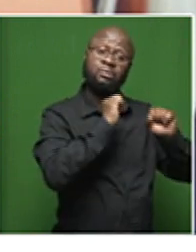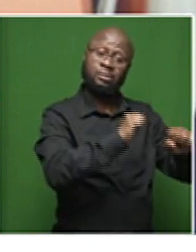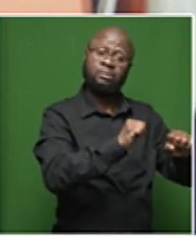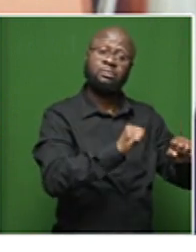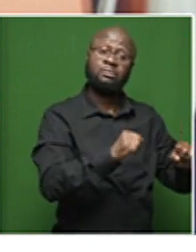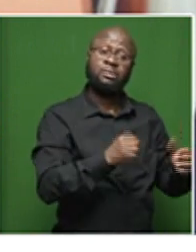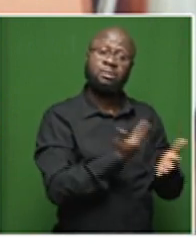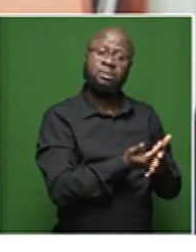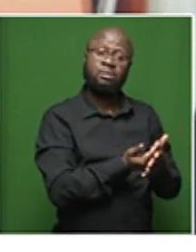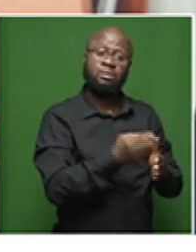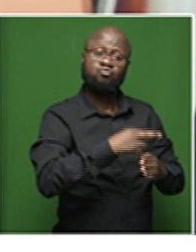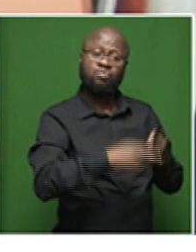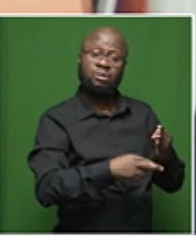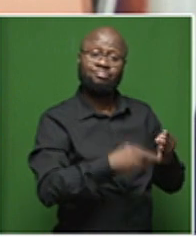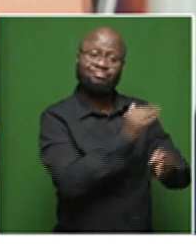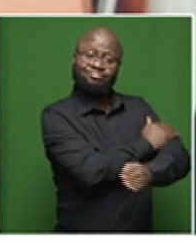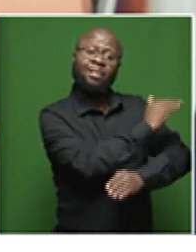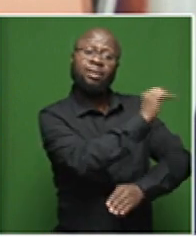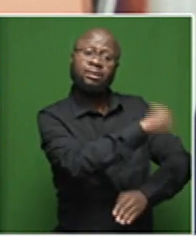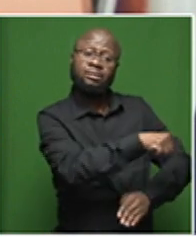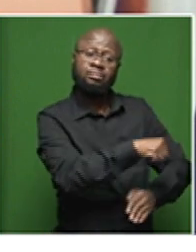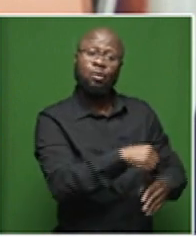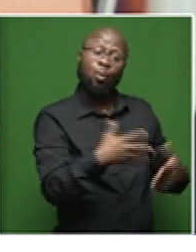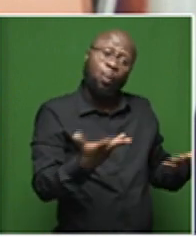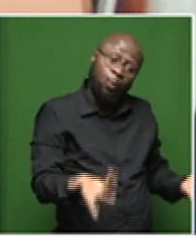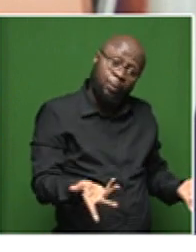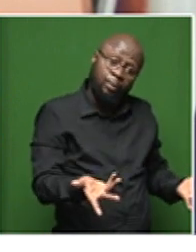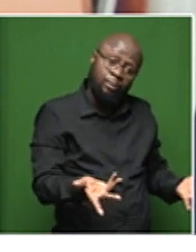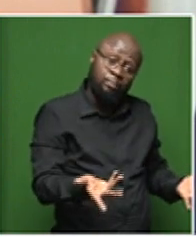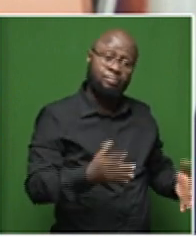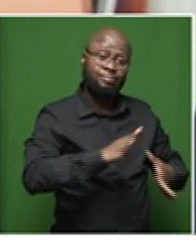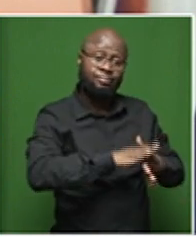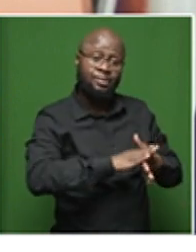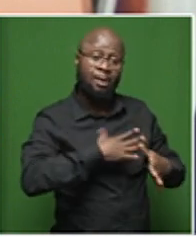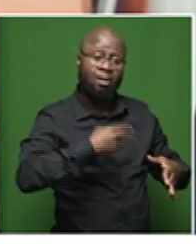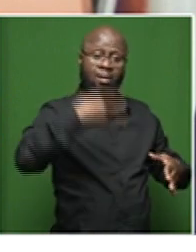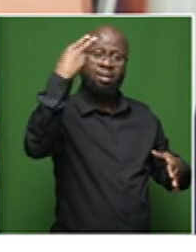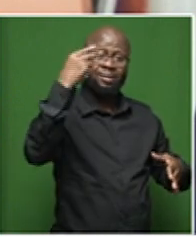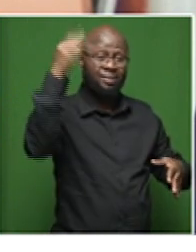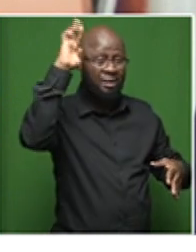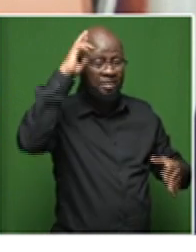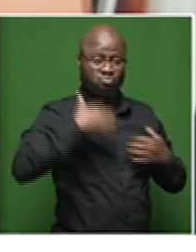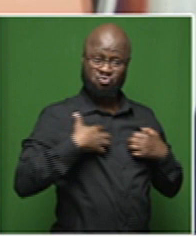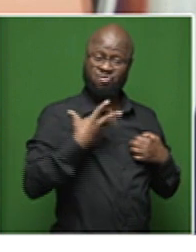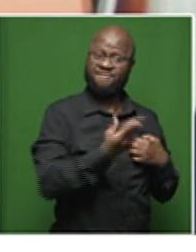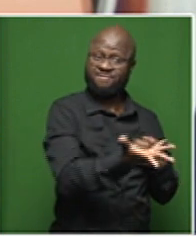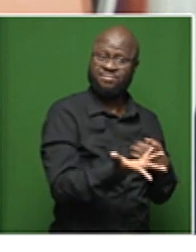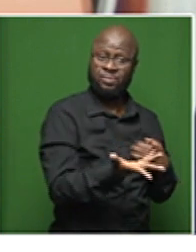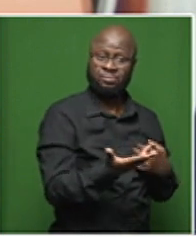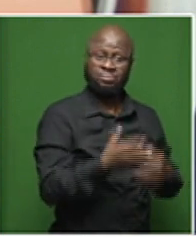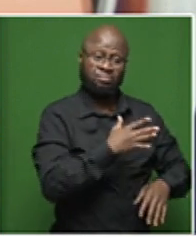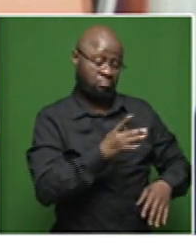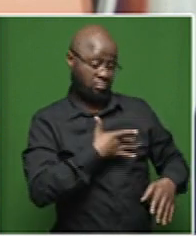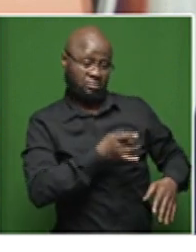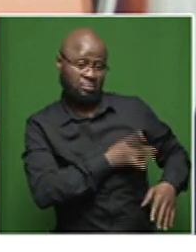result of high blood pressure, or it can be the reason why the blood pressure is high. If you're in pain, you've got stress, and then the blood pressure goes up. So